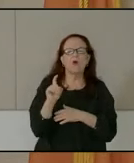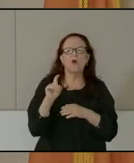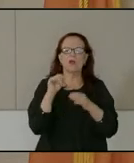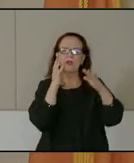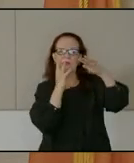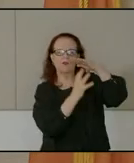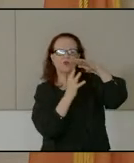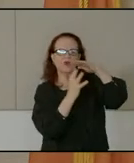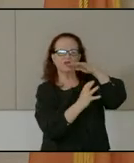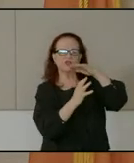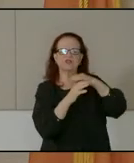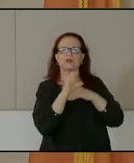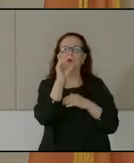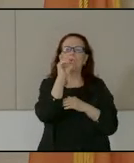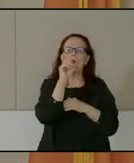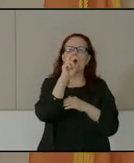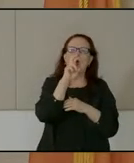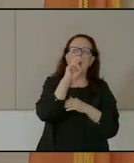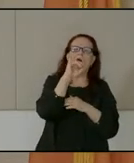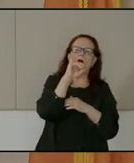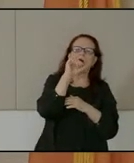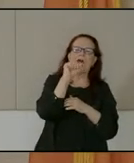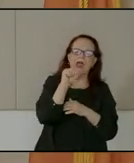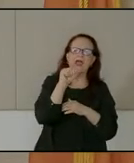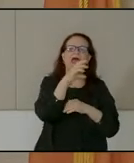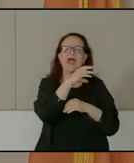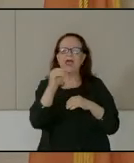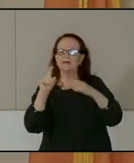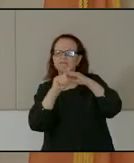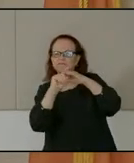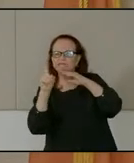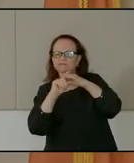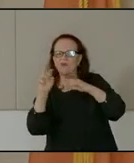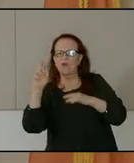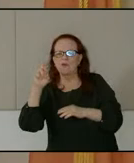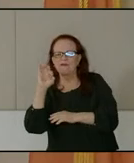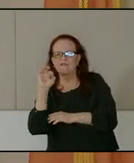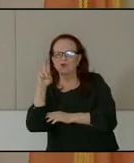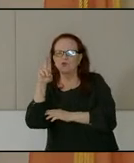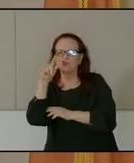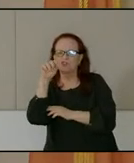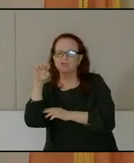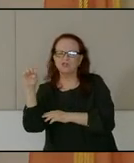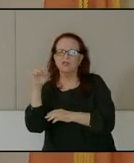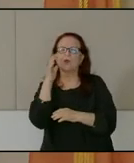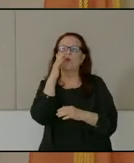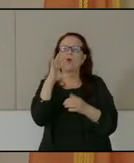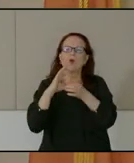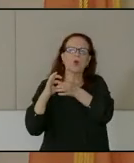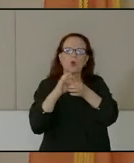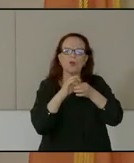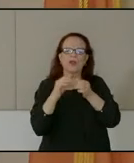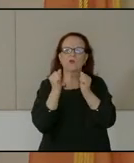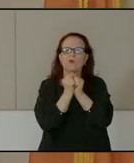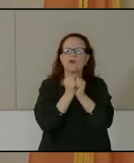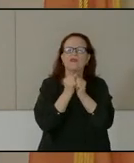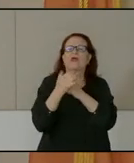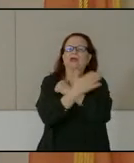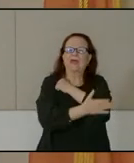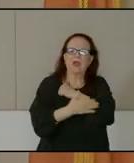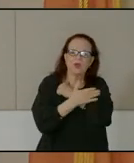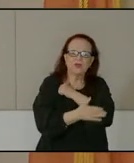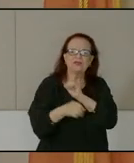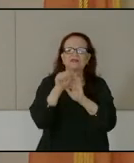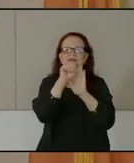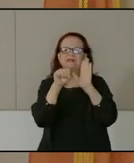that OIRA, O-I-R-A. The OIRA will coordinate with county, state, federal departments and